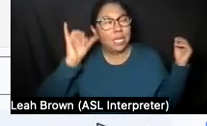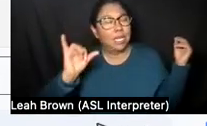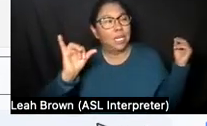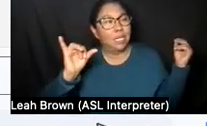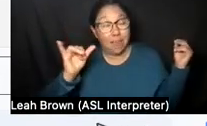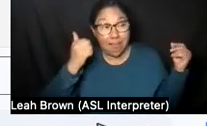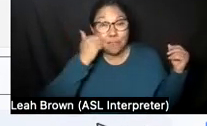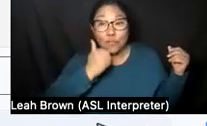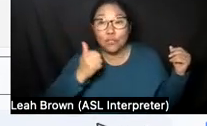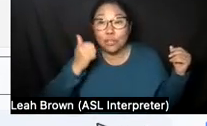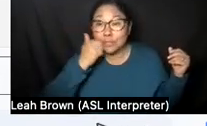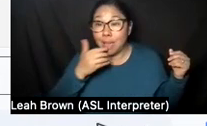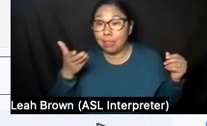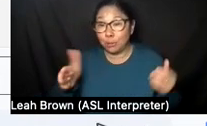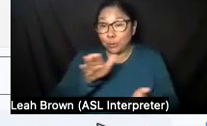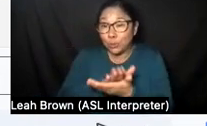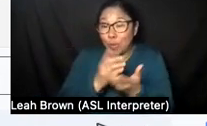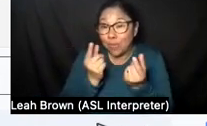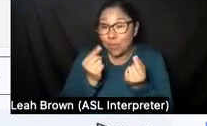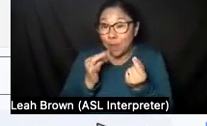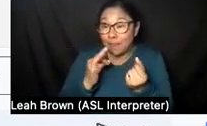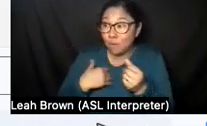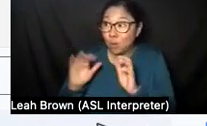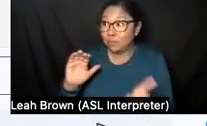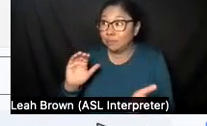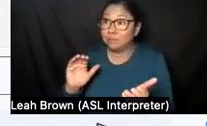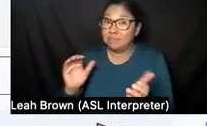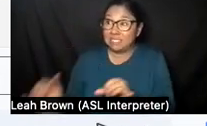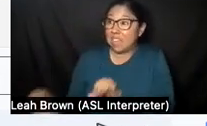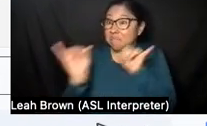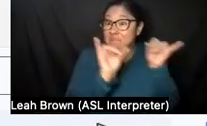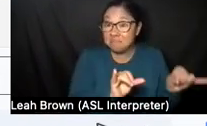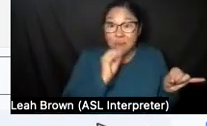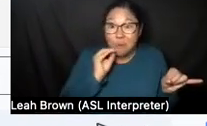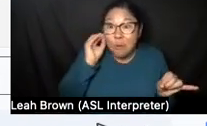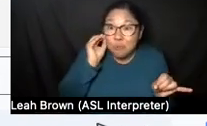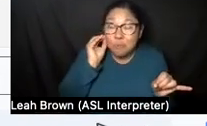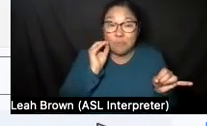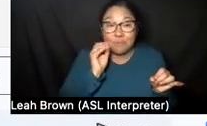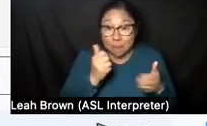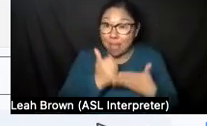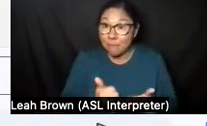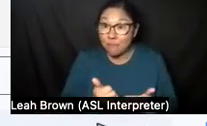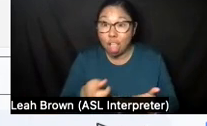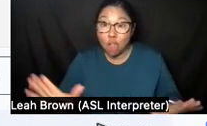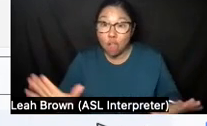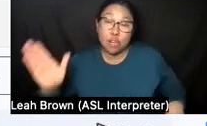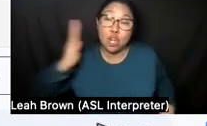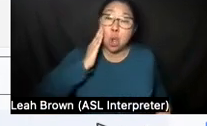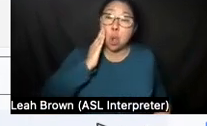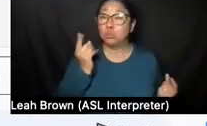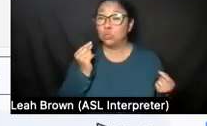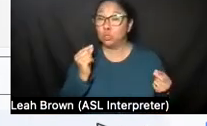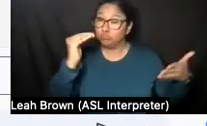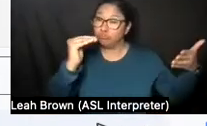every day at school. And if we mirror that at home during breaks, that can be helpful because they already know that's what they do during the day at school. But